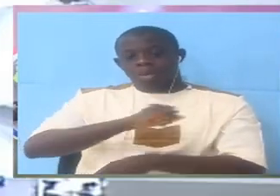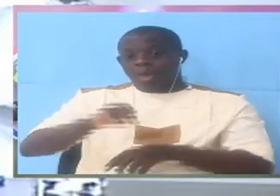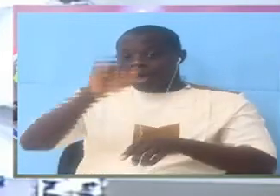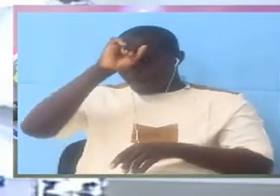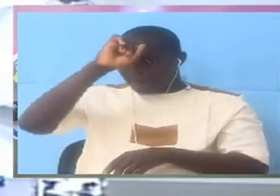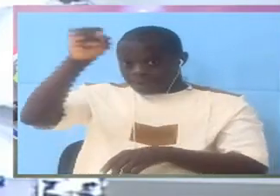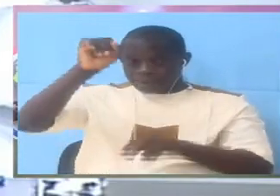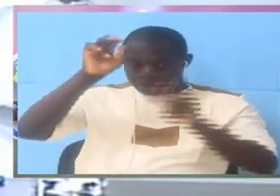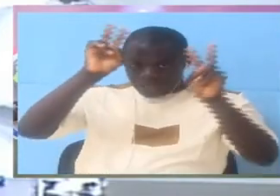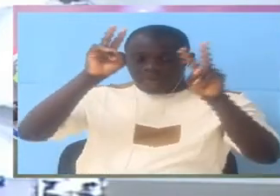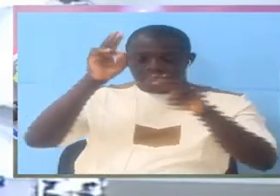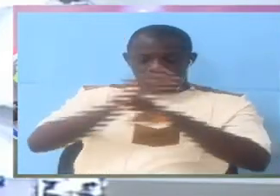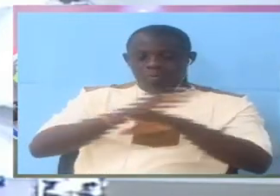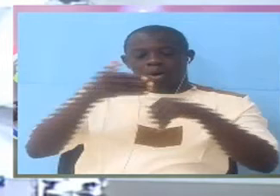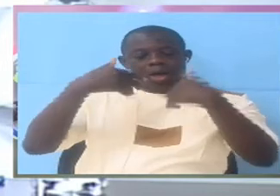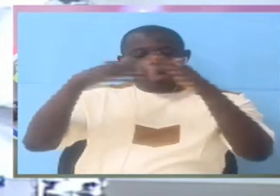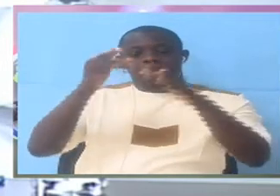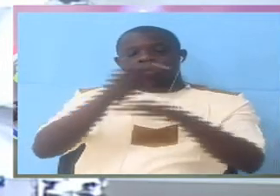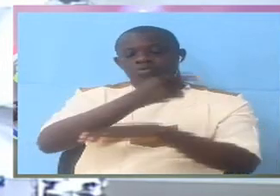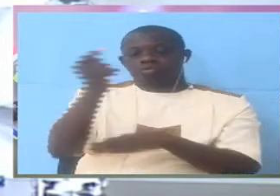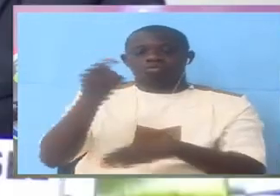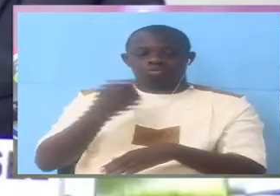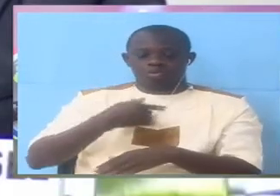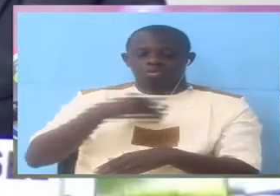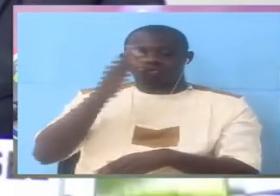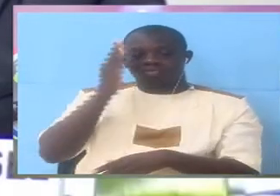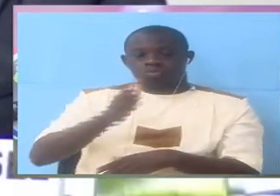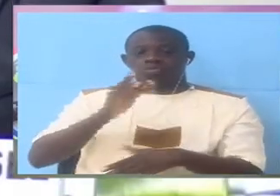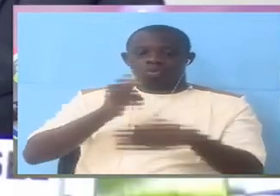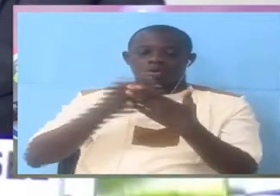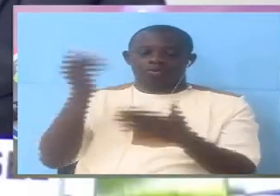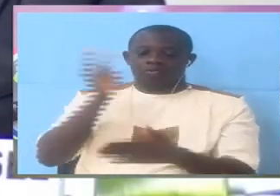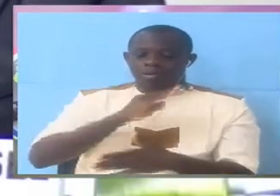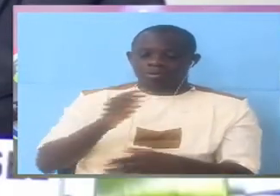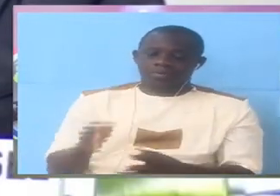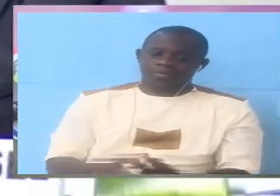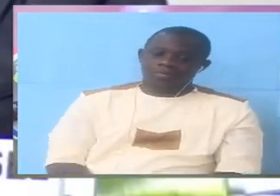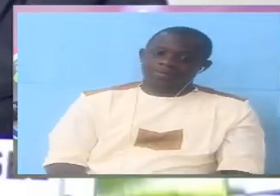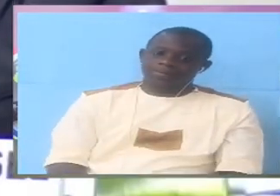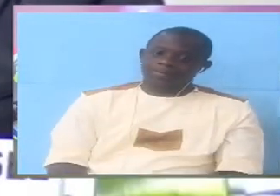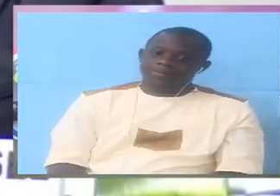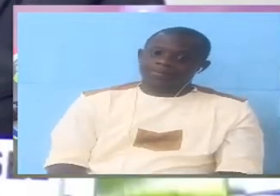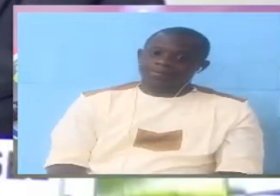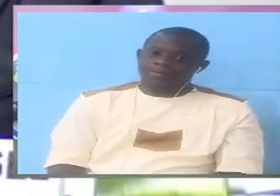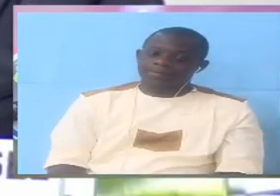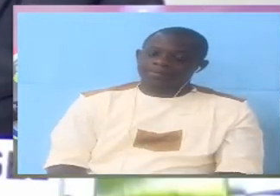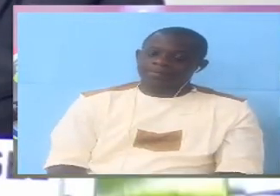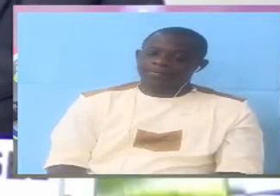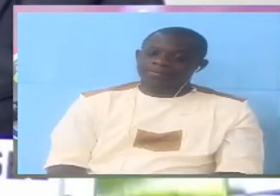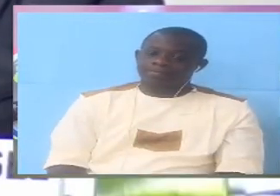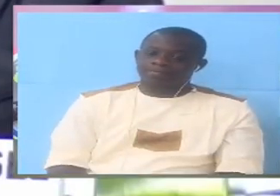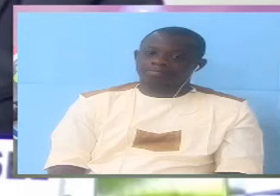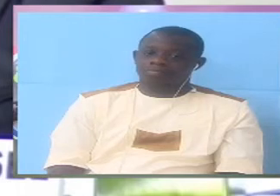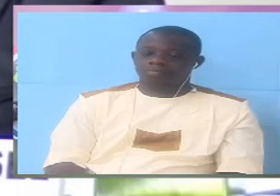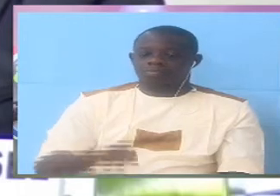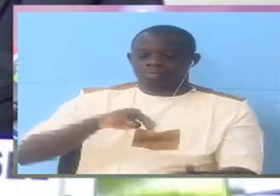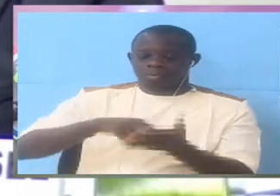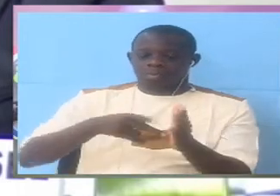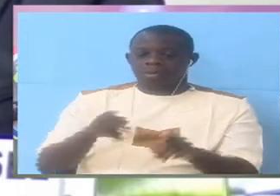True or false? Yes. So he's taking you from the freezer and was reactivating